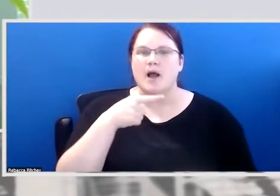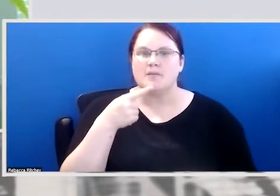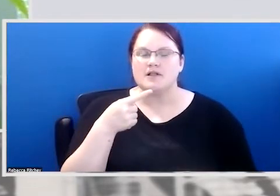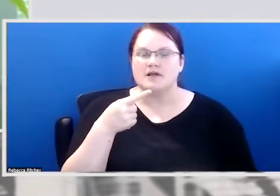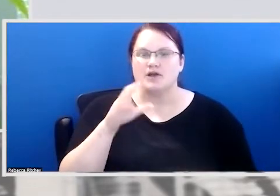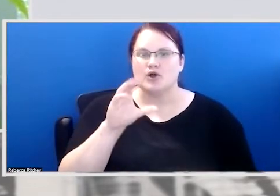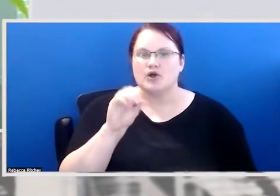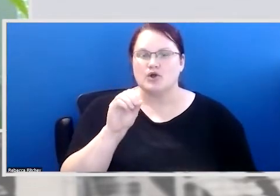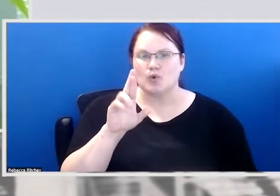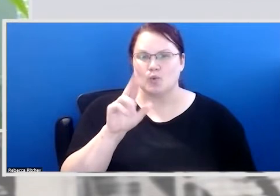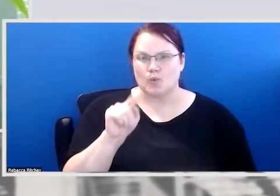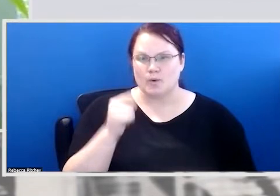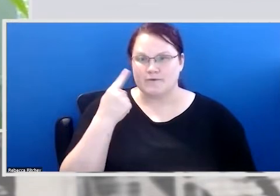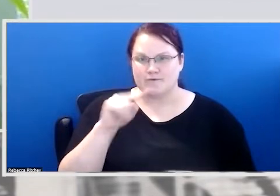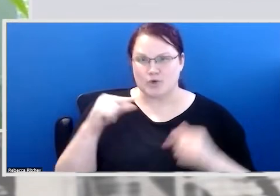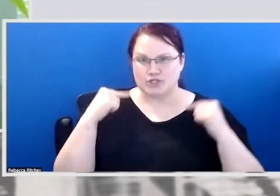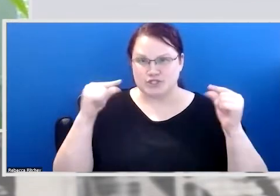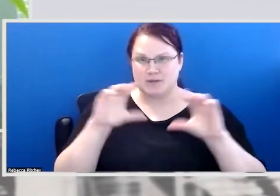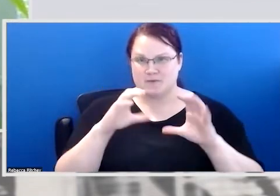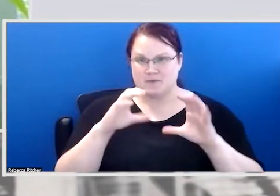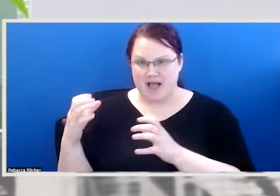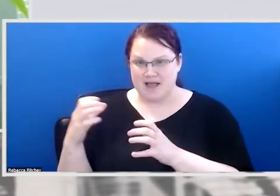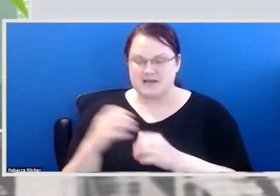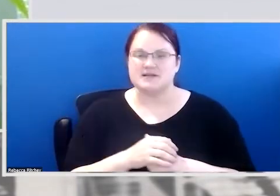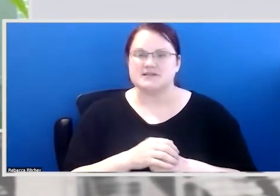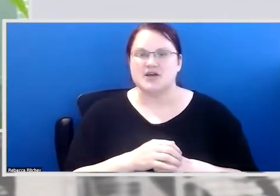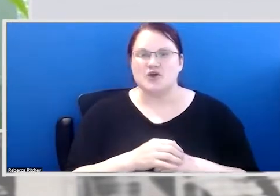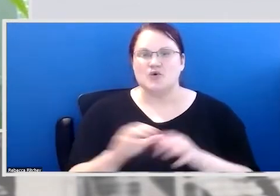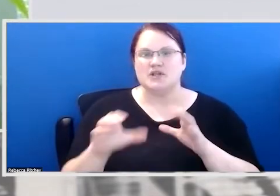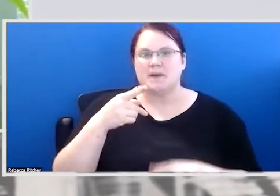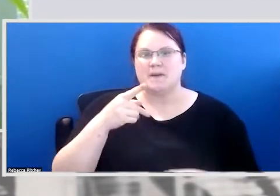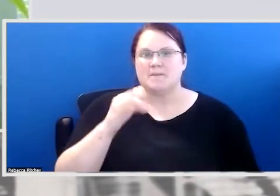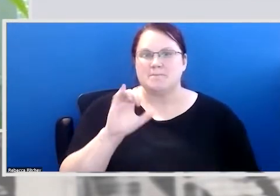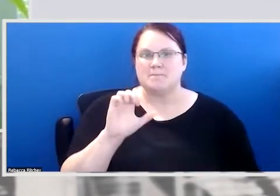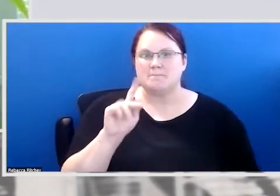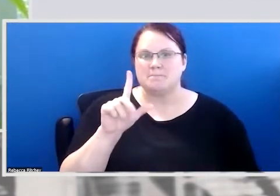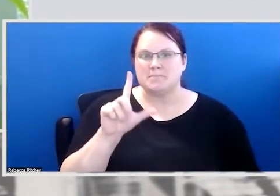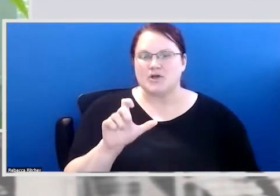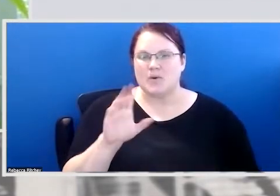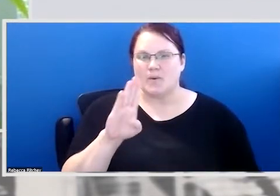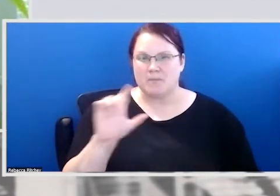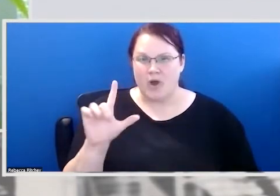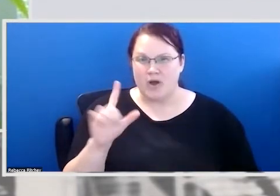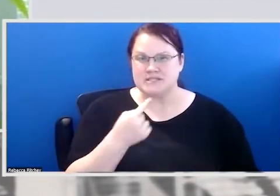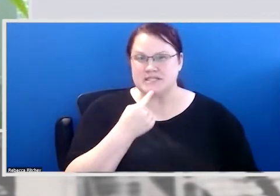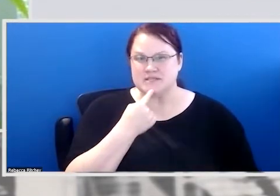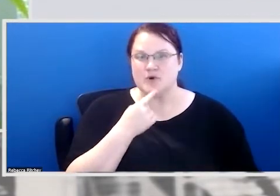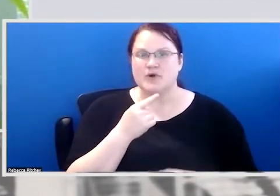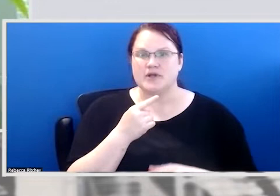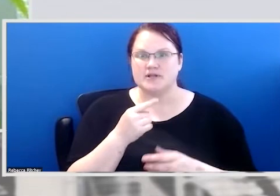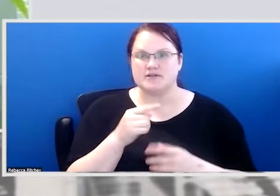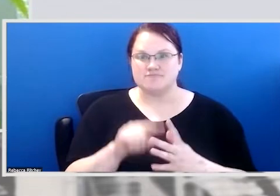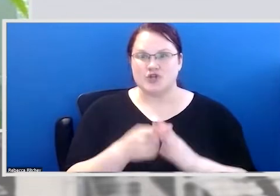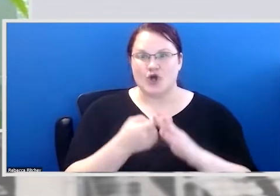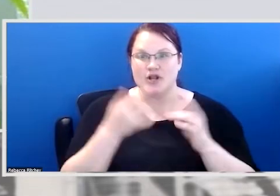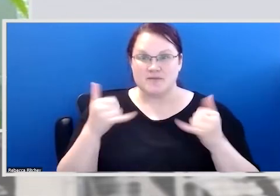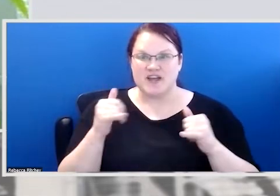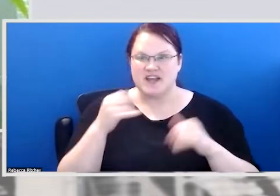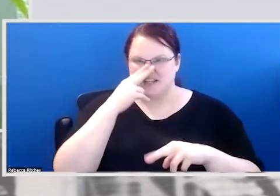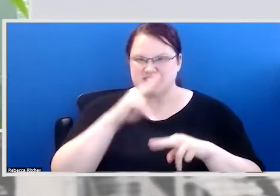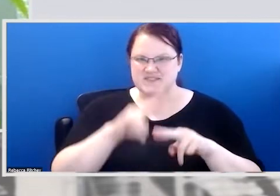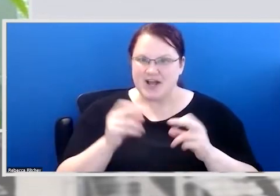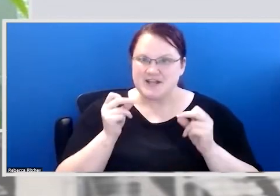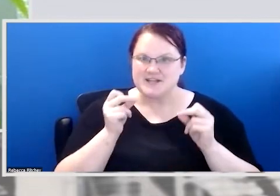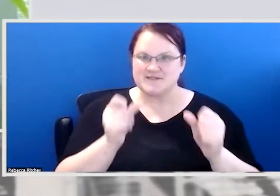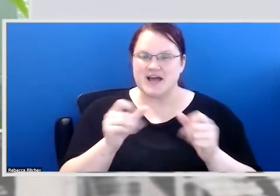for gym class, couldn't get that many kids on a court, so you do pickleball. I was like disappointed, and then I started playing. It's a lot of fun. It's very fast. There's a lot